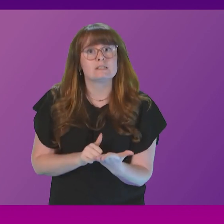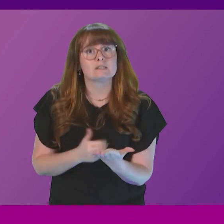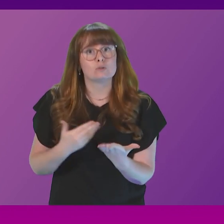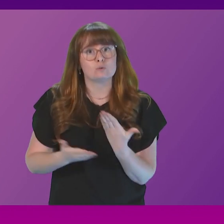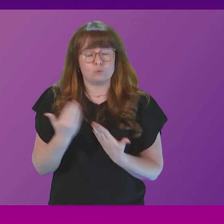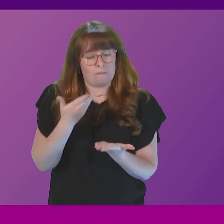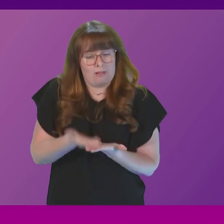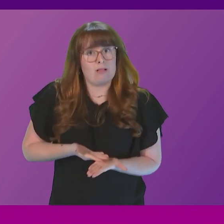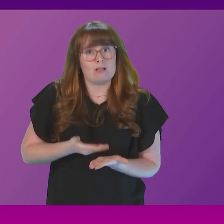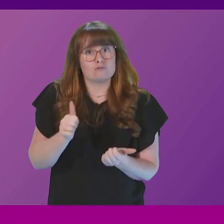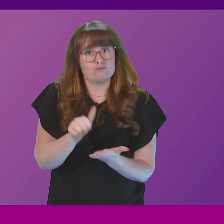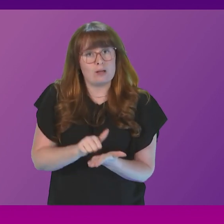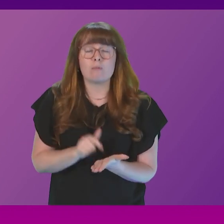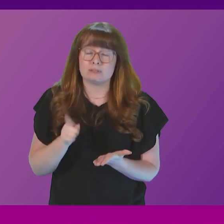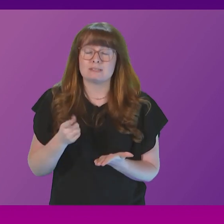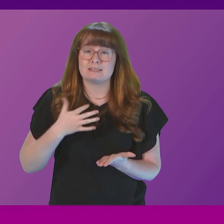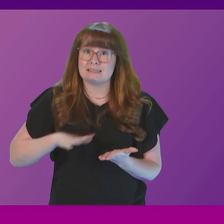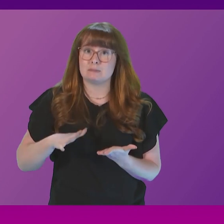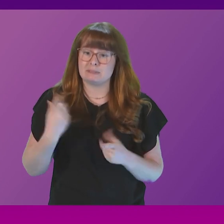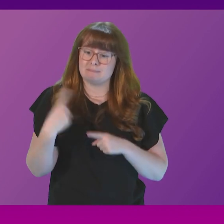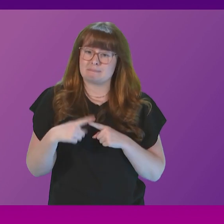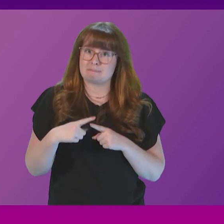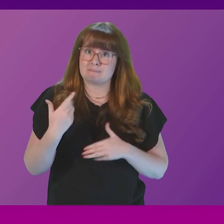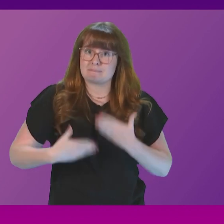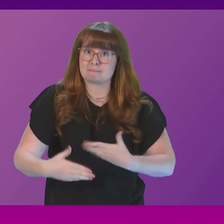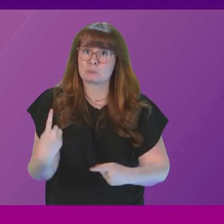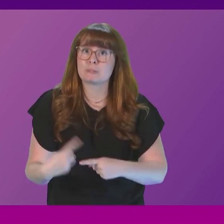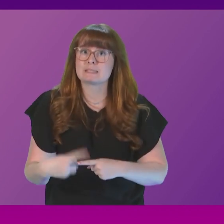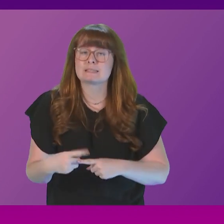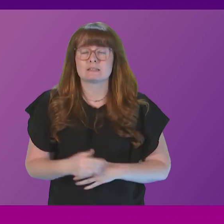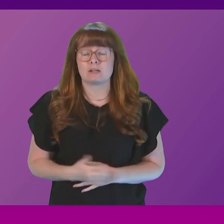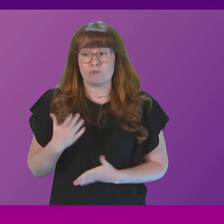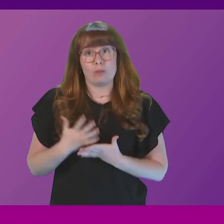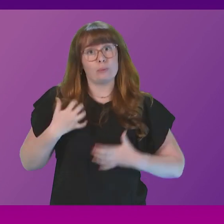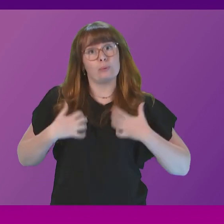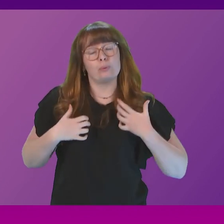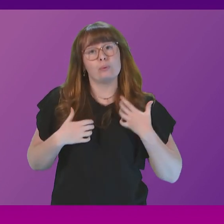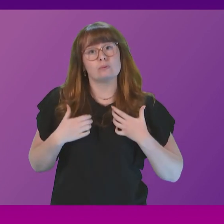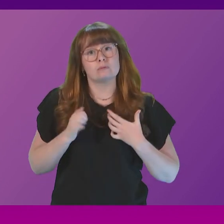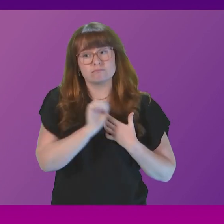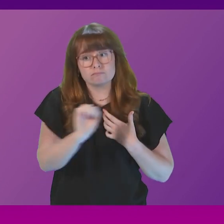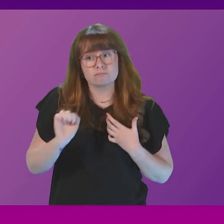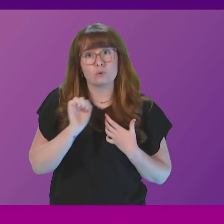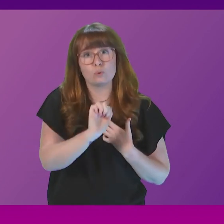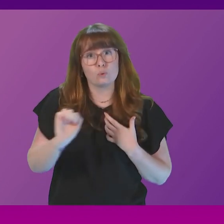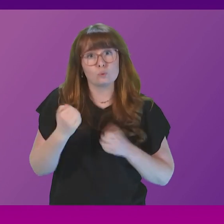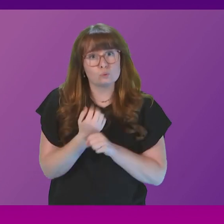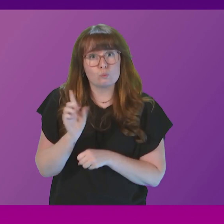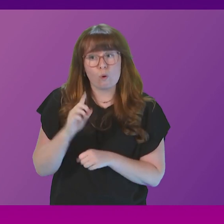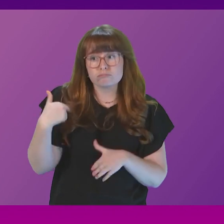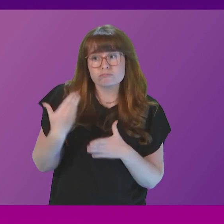are concerned that there needs to be a renewed level of urgency to the agreement. And I'd be keen to hear from you what you're doing to